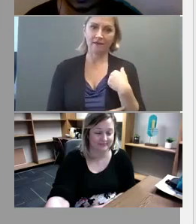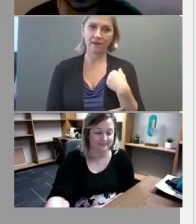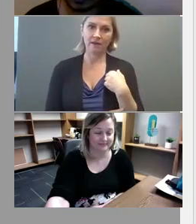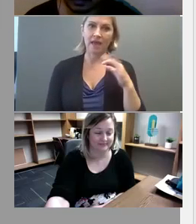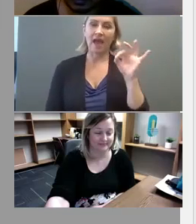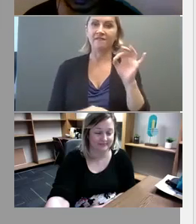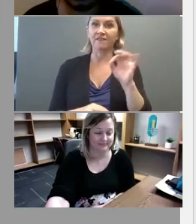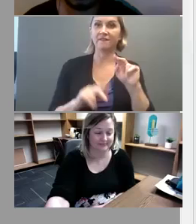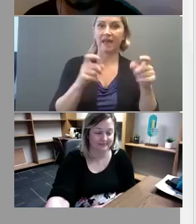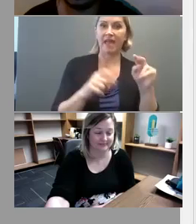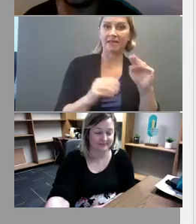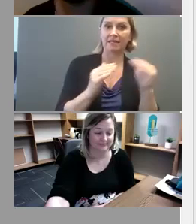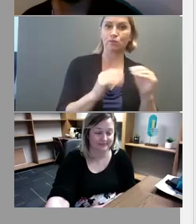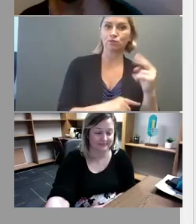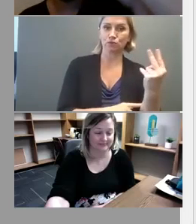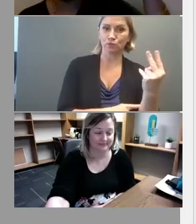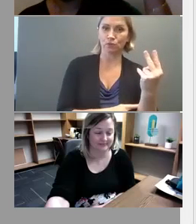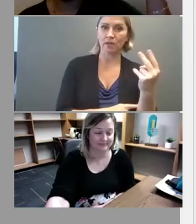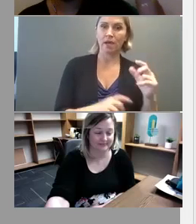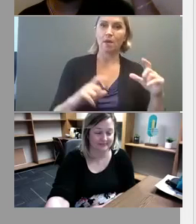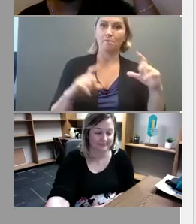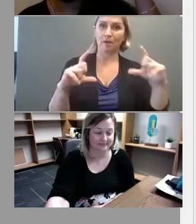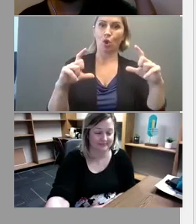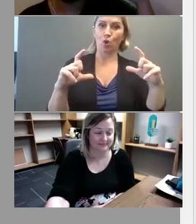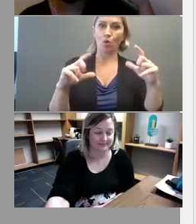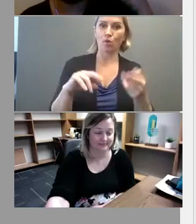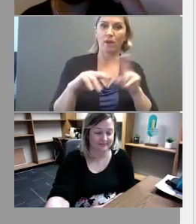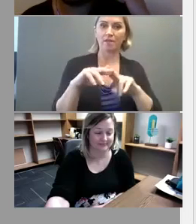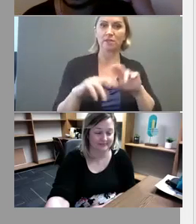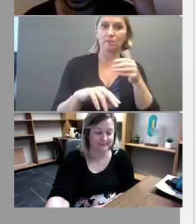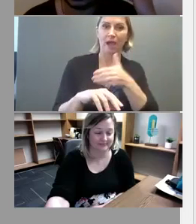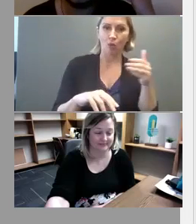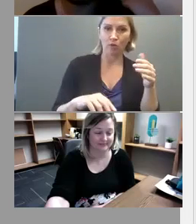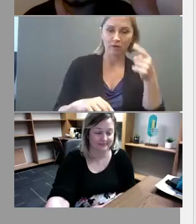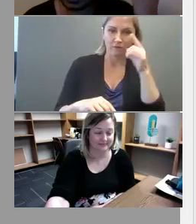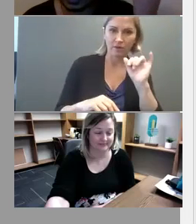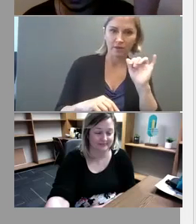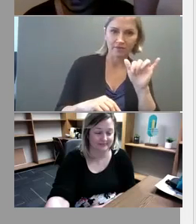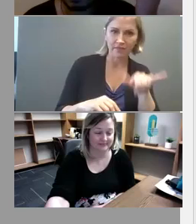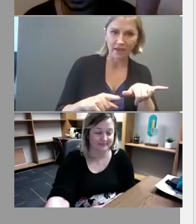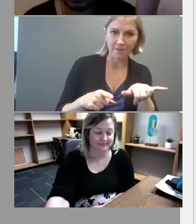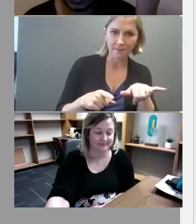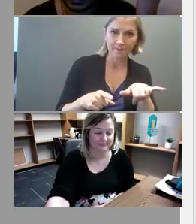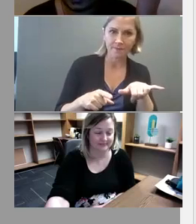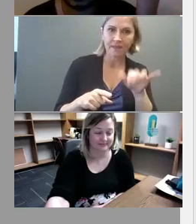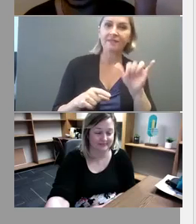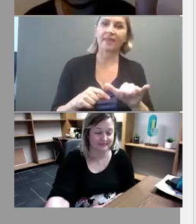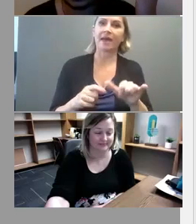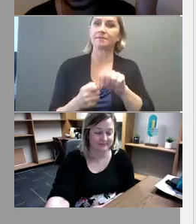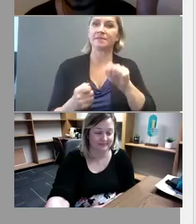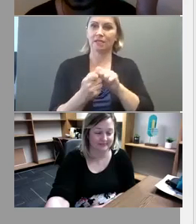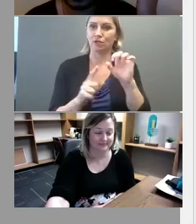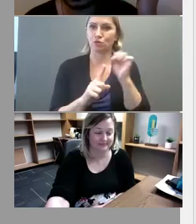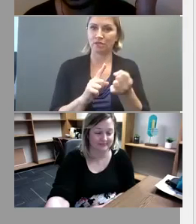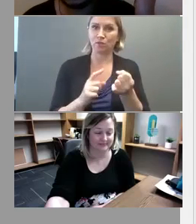n equals to big O of n raised to the power of 2 minus epsilon, where epsilon is 1. In that particular case, we